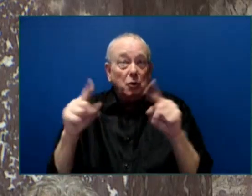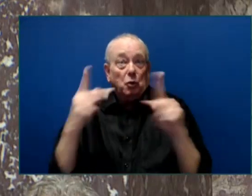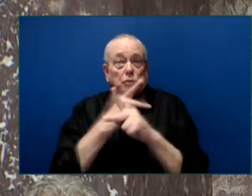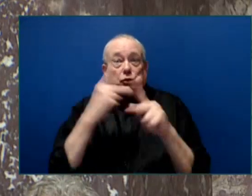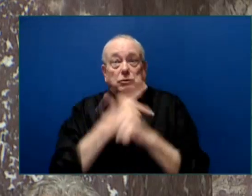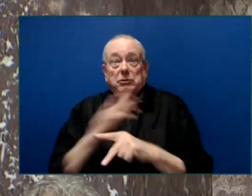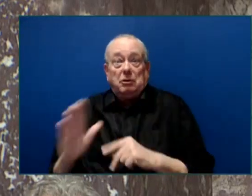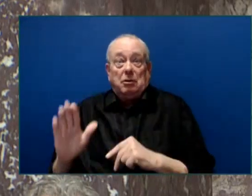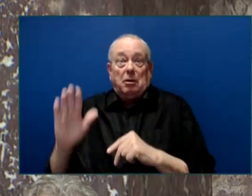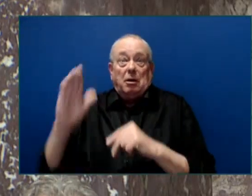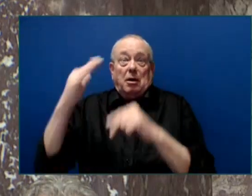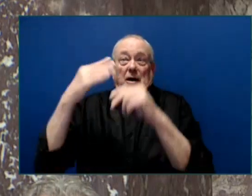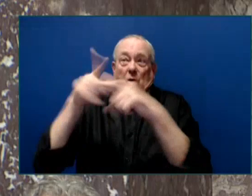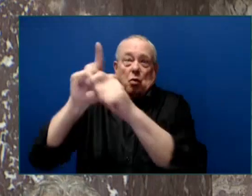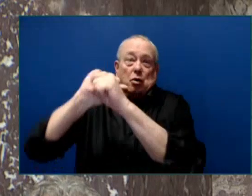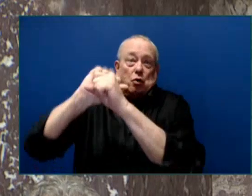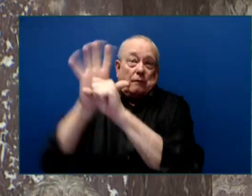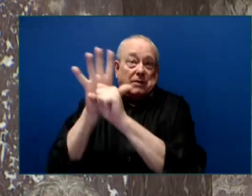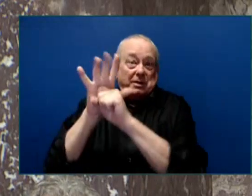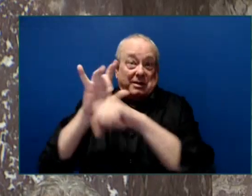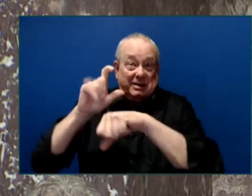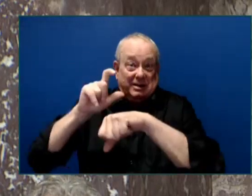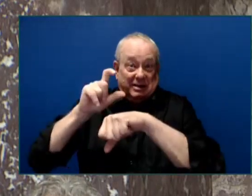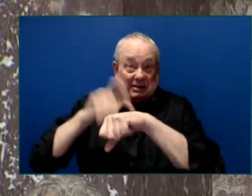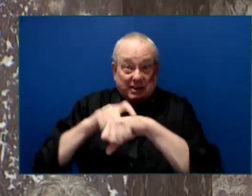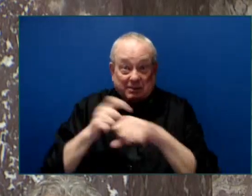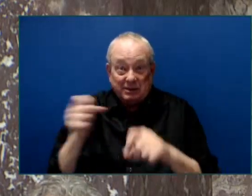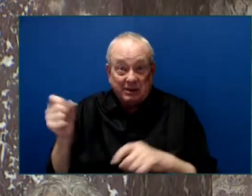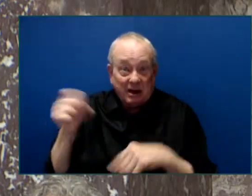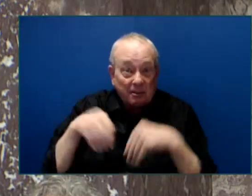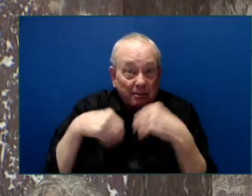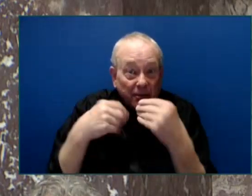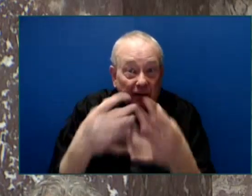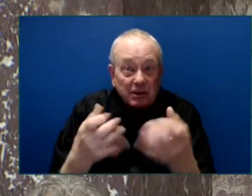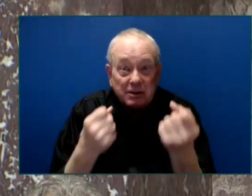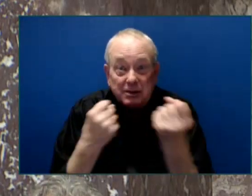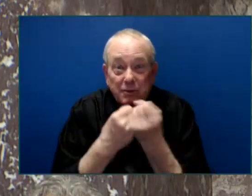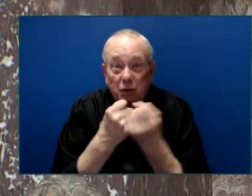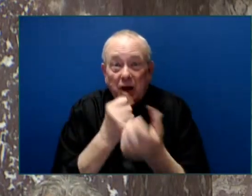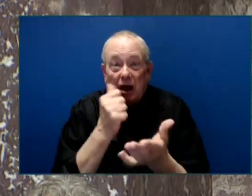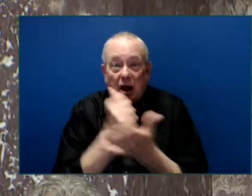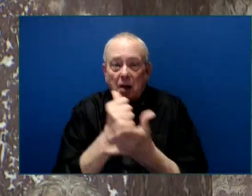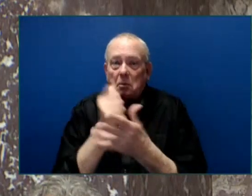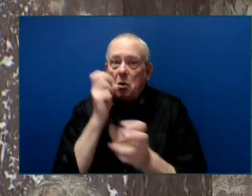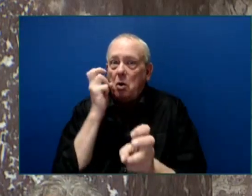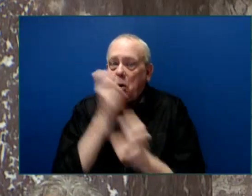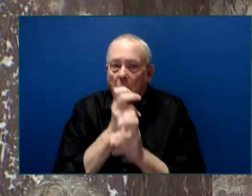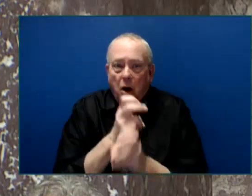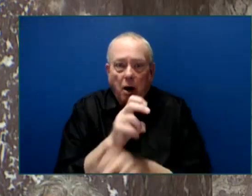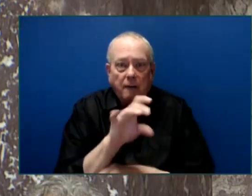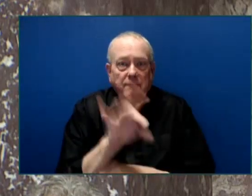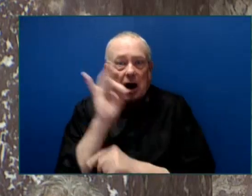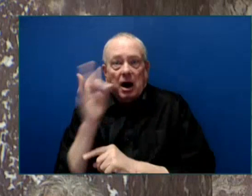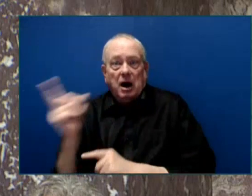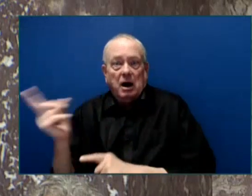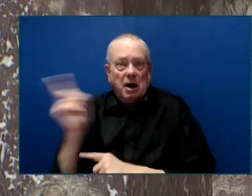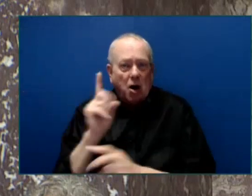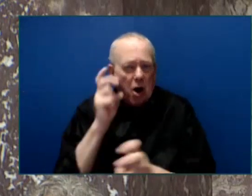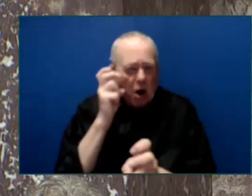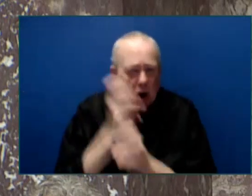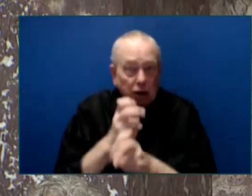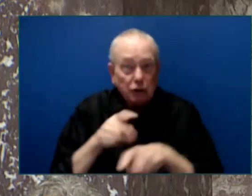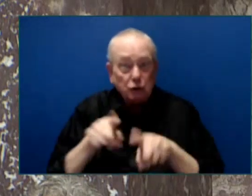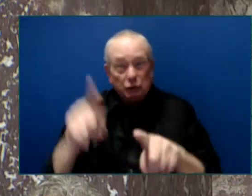finding people that were able to go into many of these sites to provide supports. We were dealing with a global pandemic.